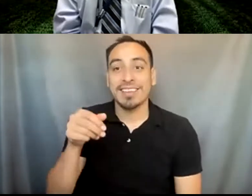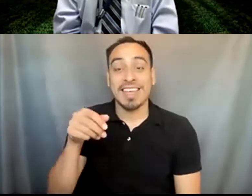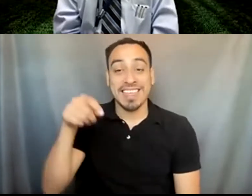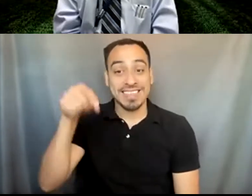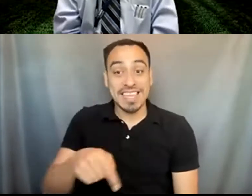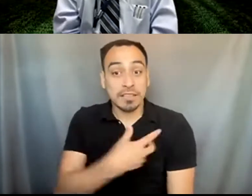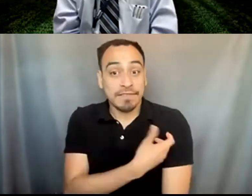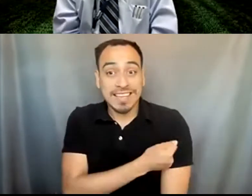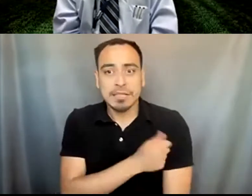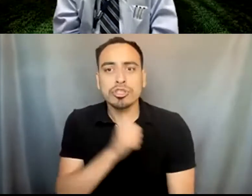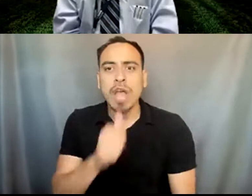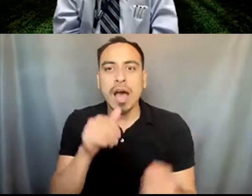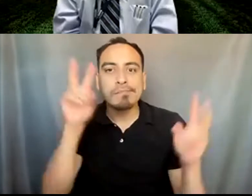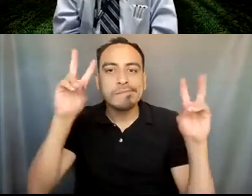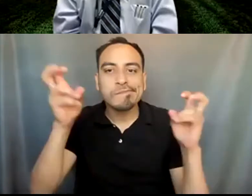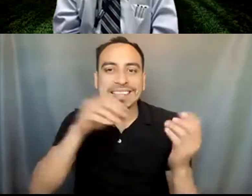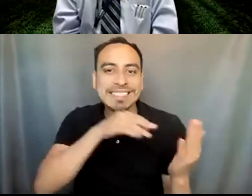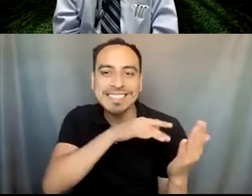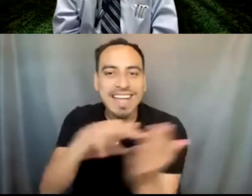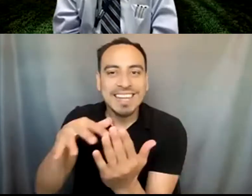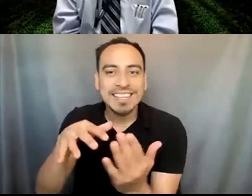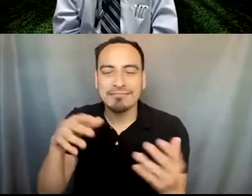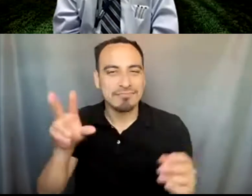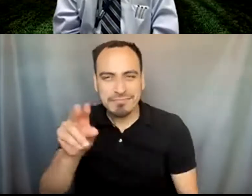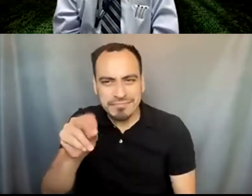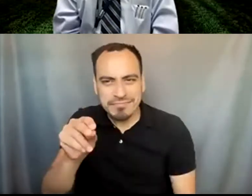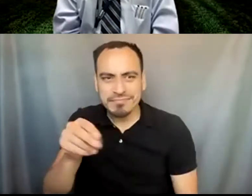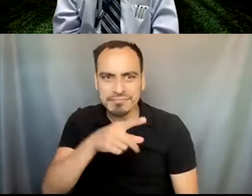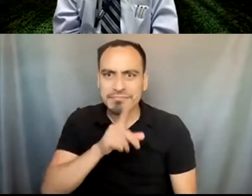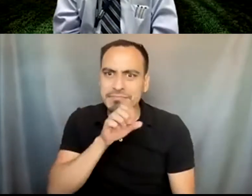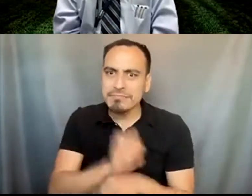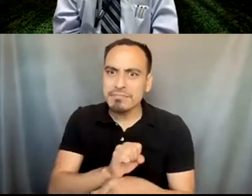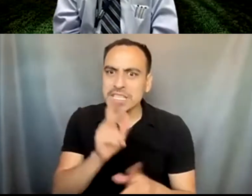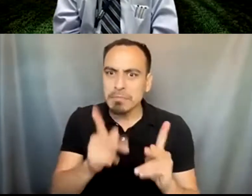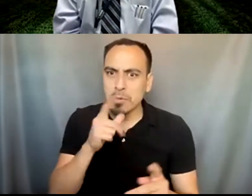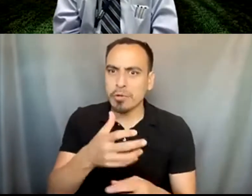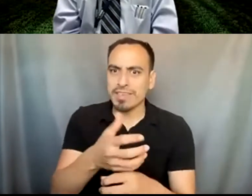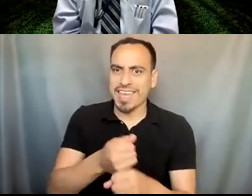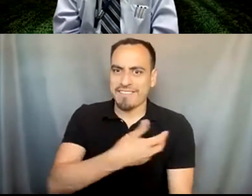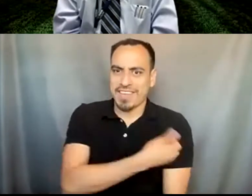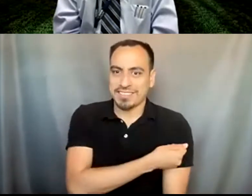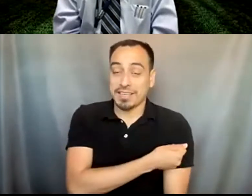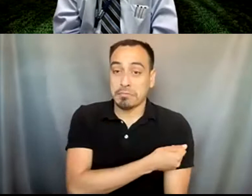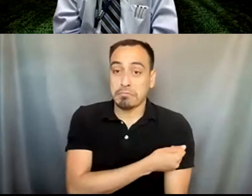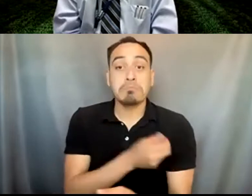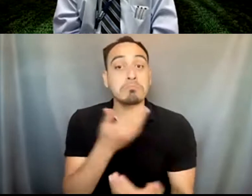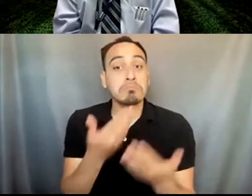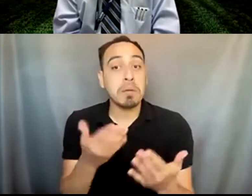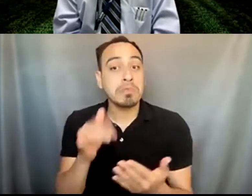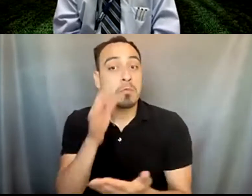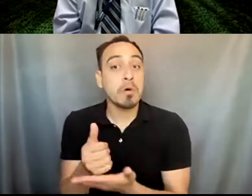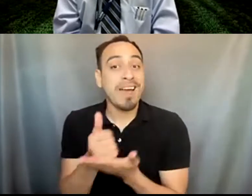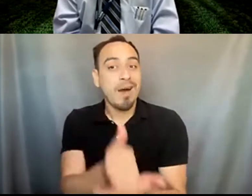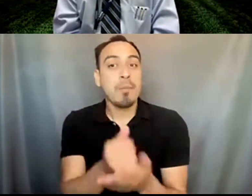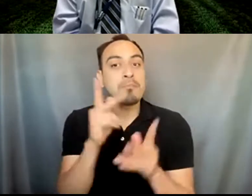are people being vaccinated. And so that may address some of the vaccine hesitancy, as I think